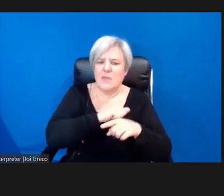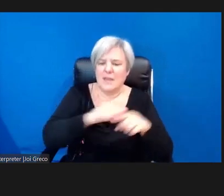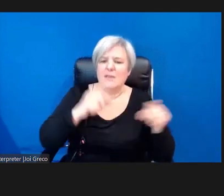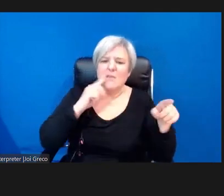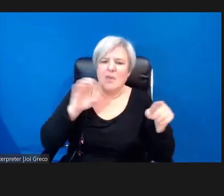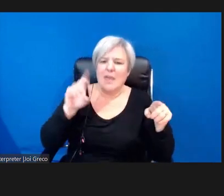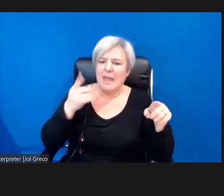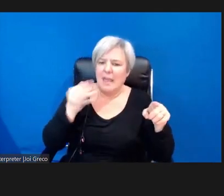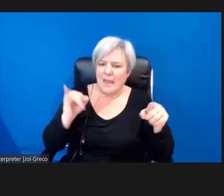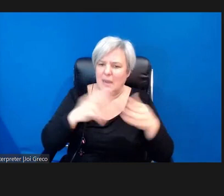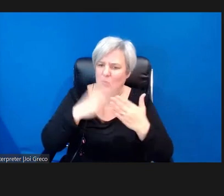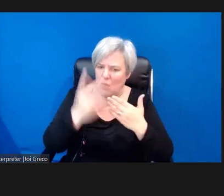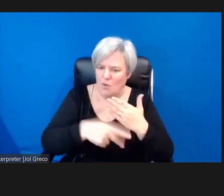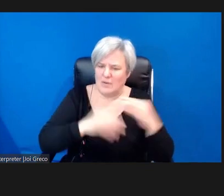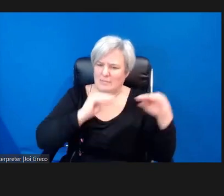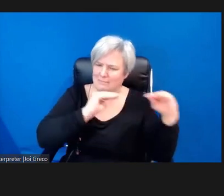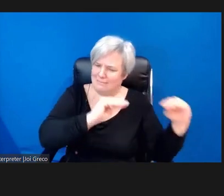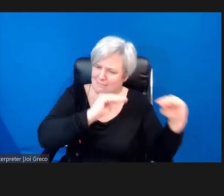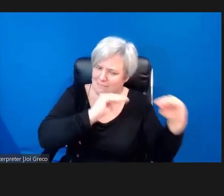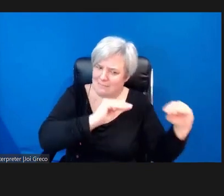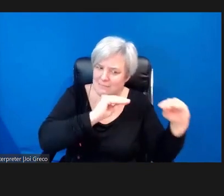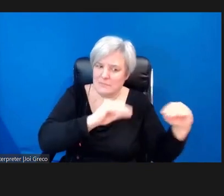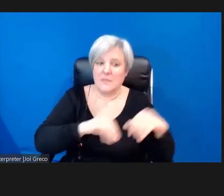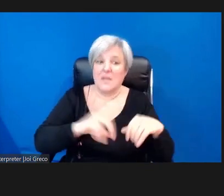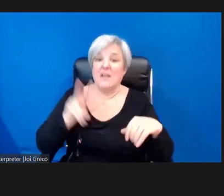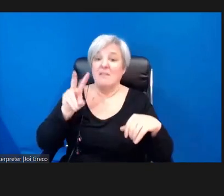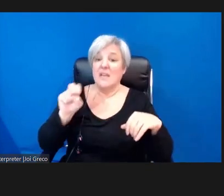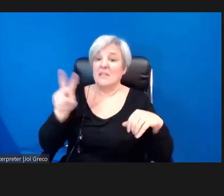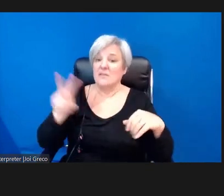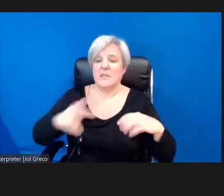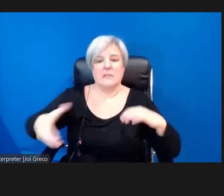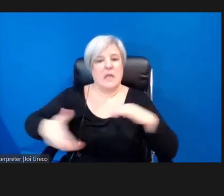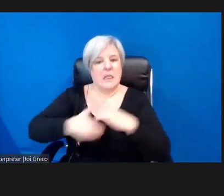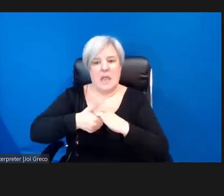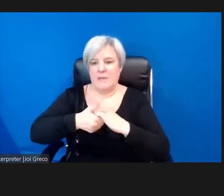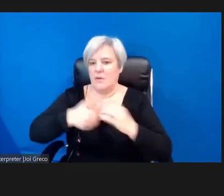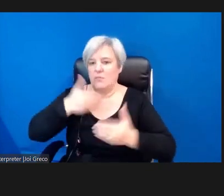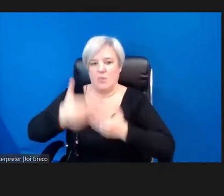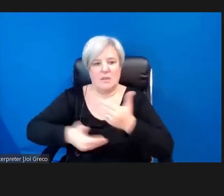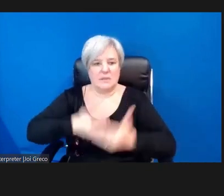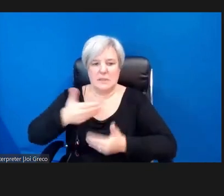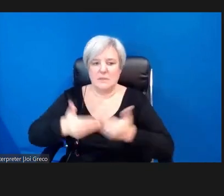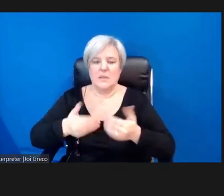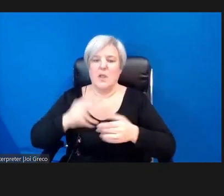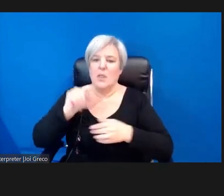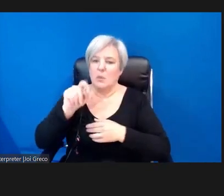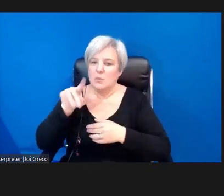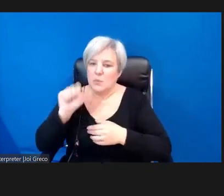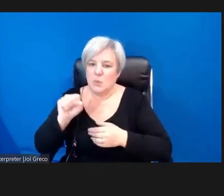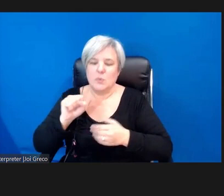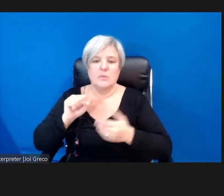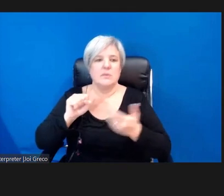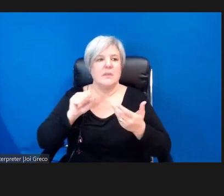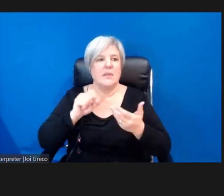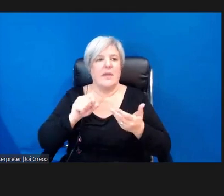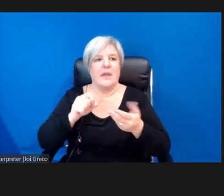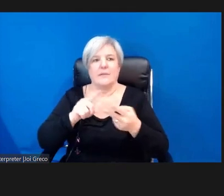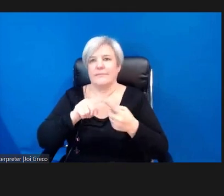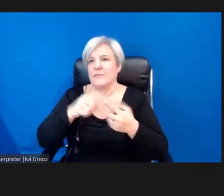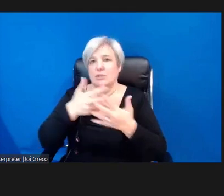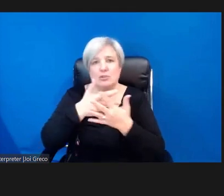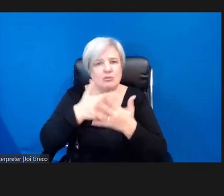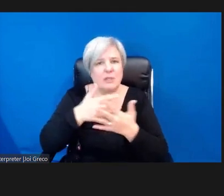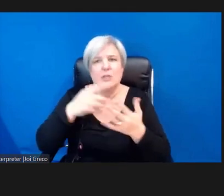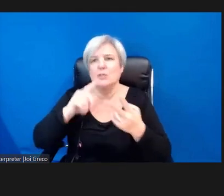EHDI program. The VSV is a collaborative process with associated training tools that has reach from screeners